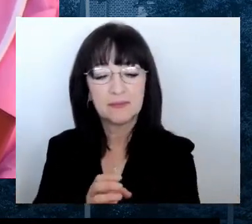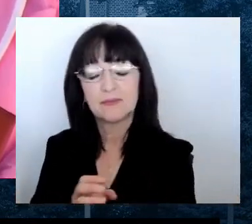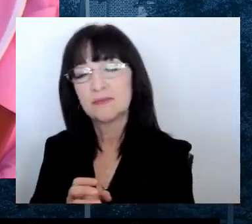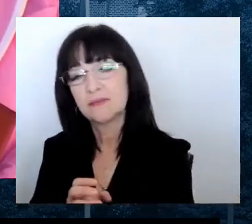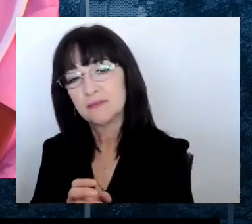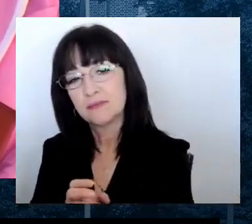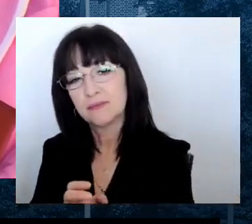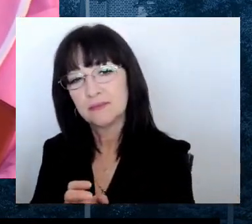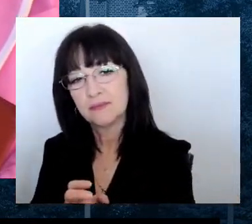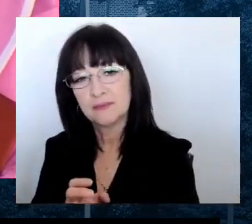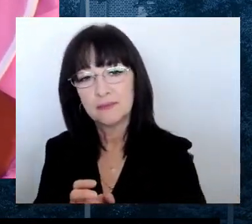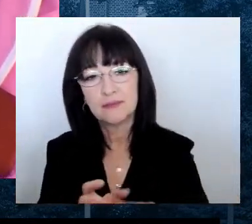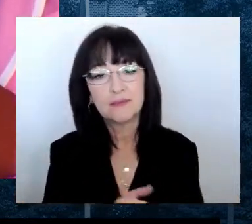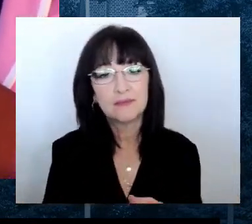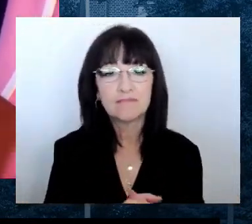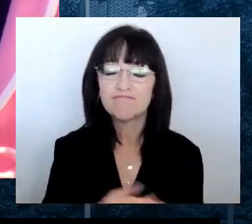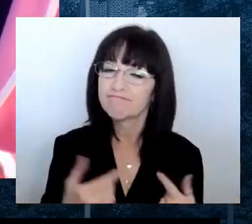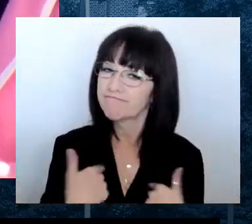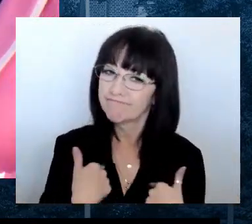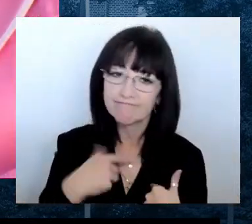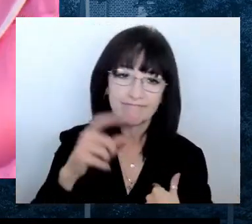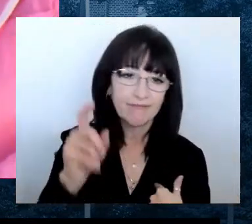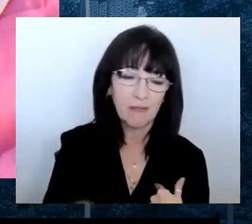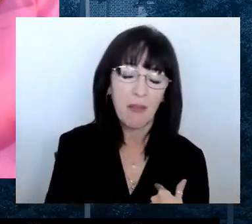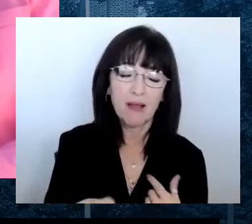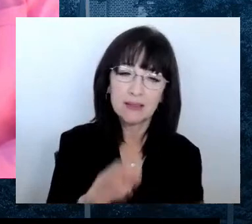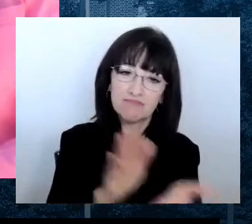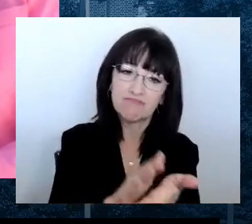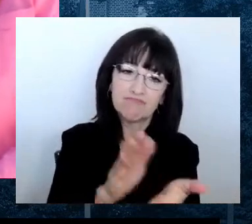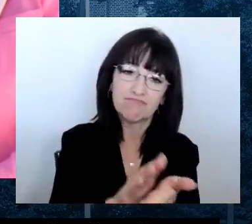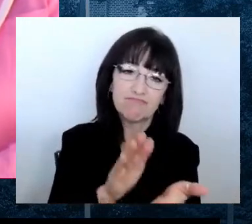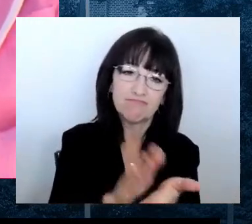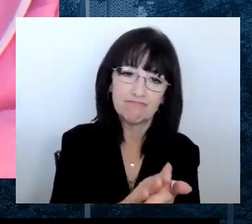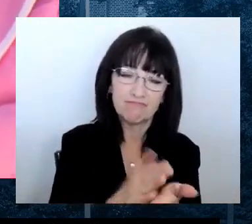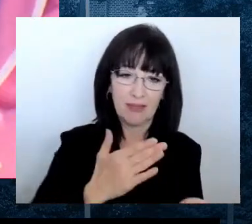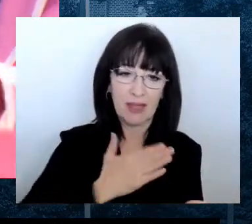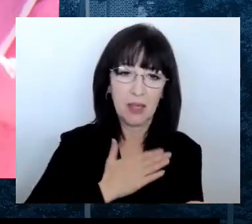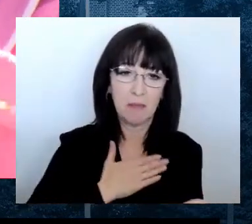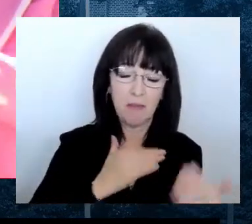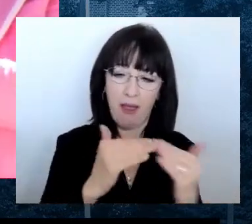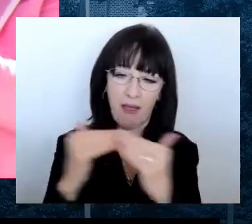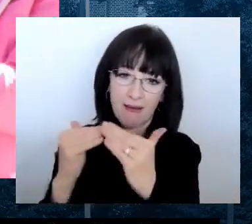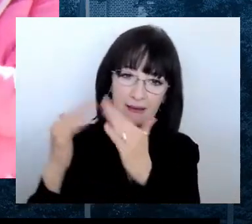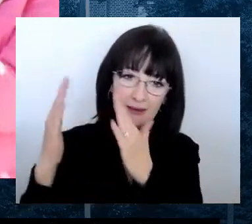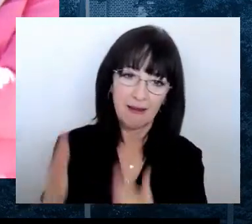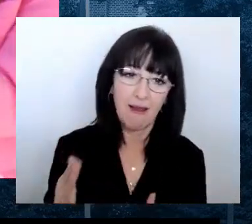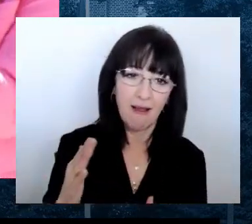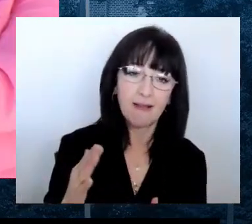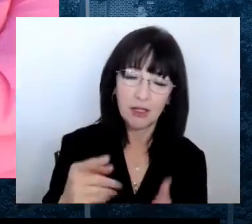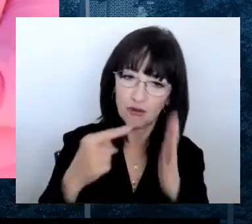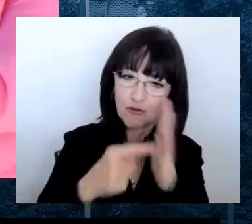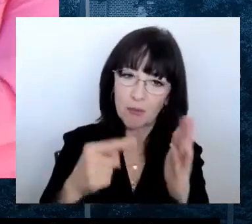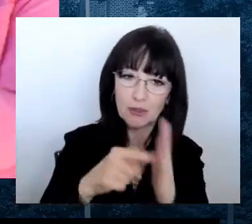And I have to give a big shout out to my colleague, Representative Heffernan. Representative Heffernan, yes.